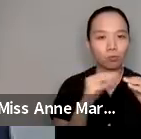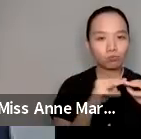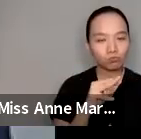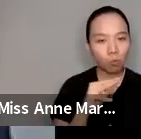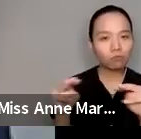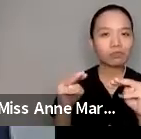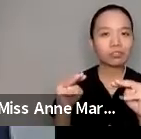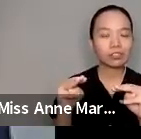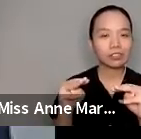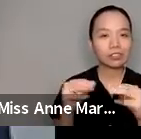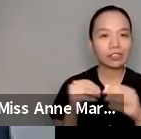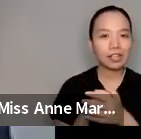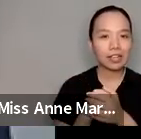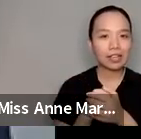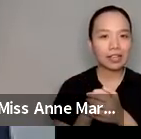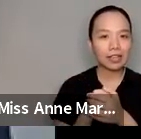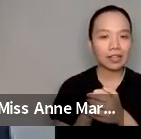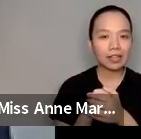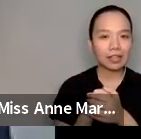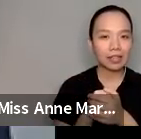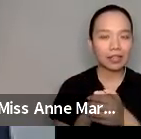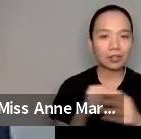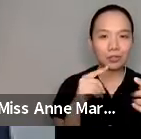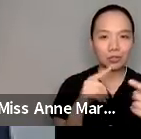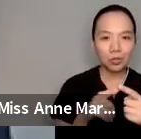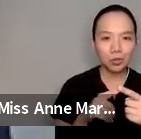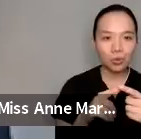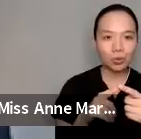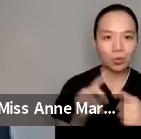from below 3 toward